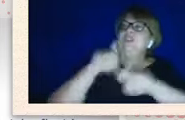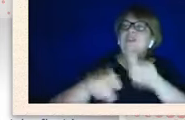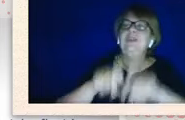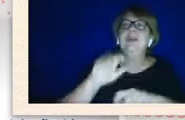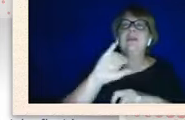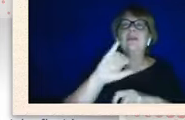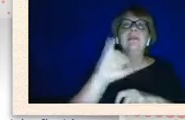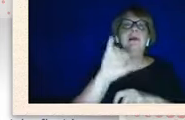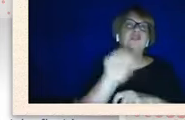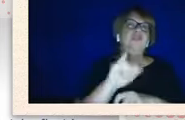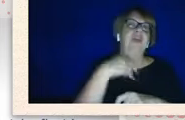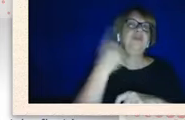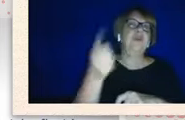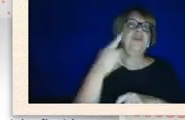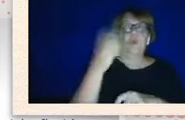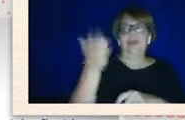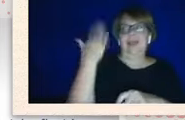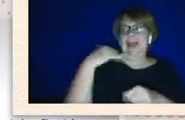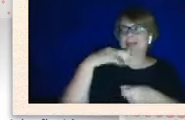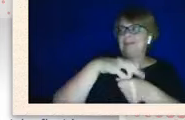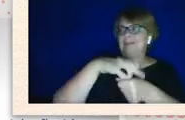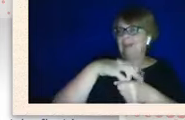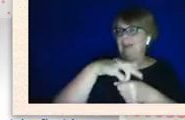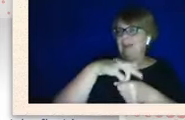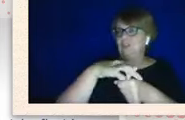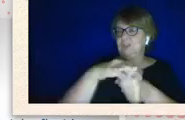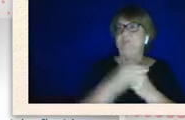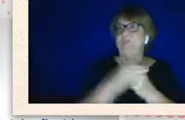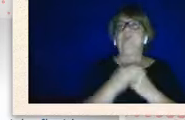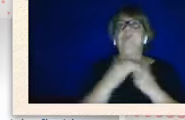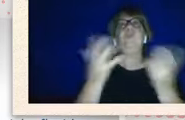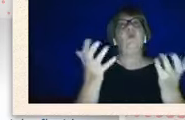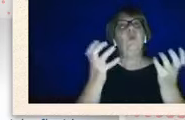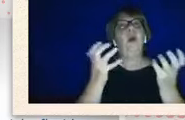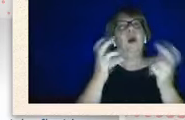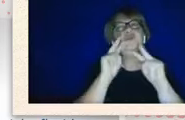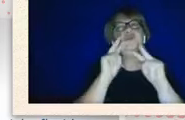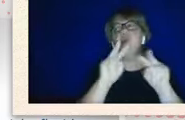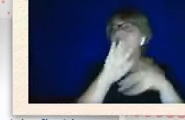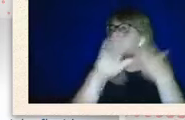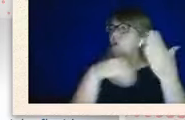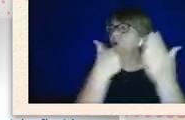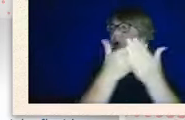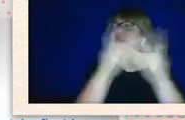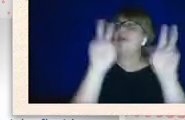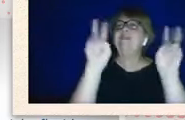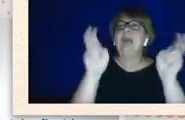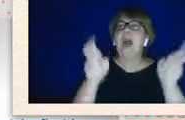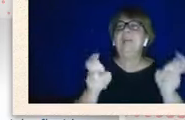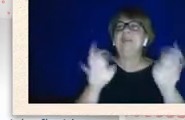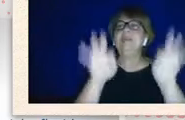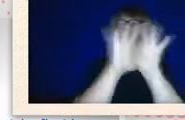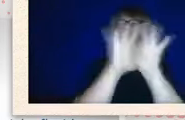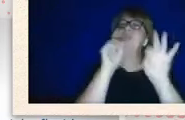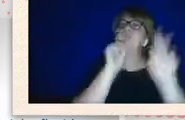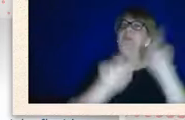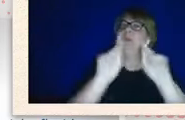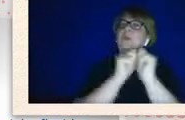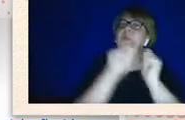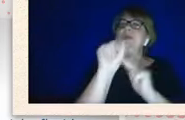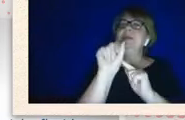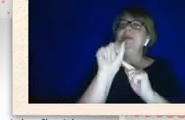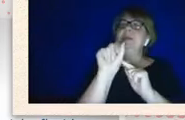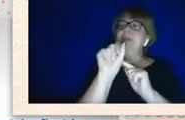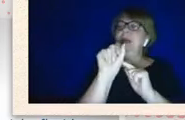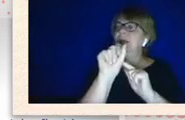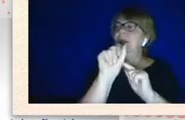for the last election. We want to look at all the topics that are important to persons with disabilities. This is going to include